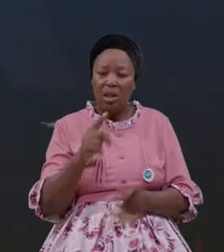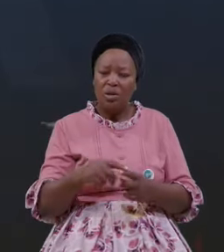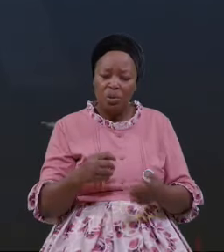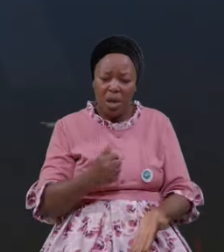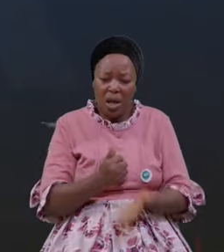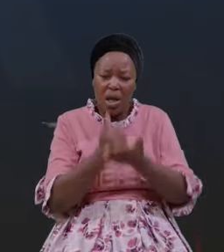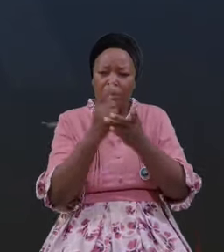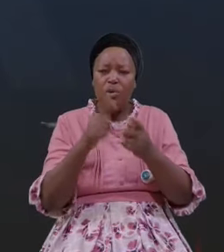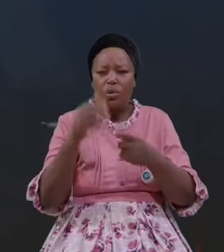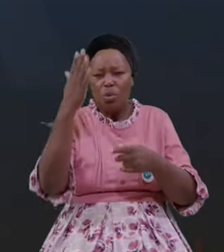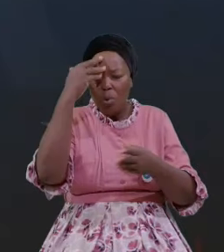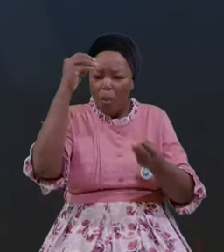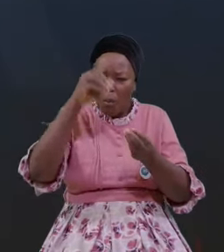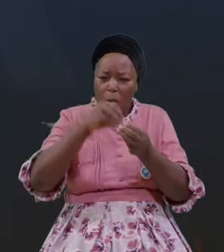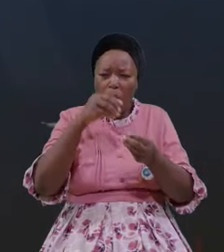There's